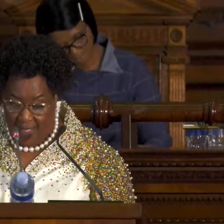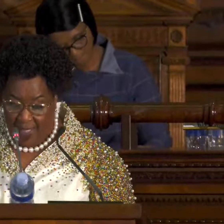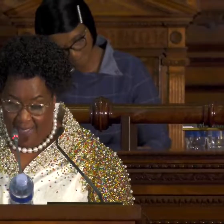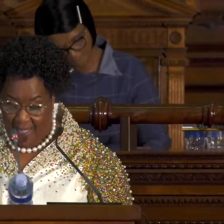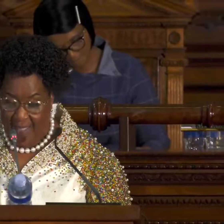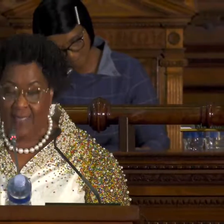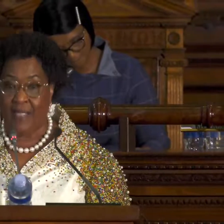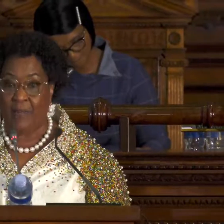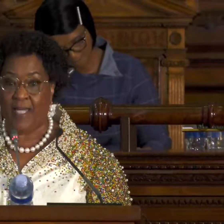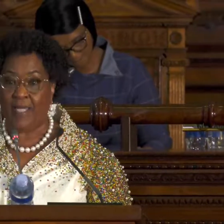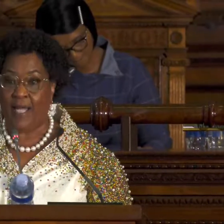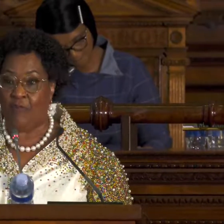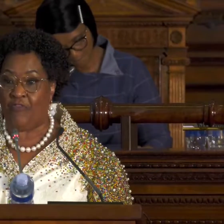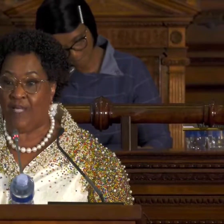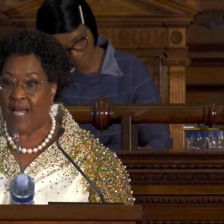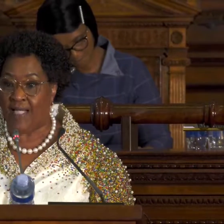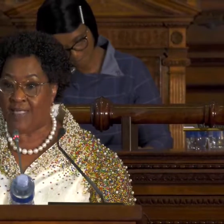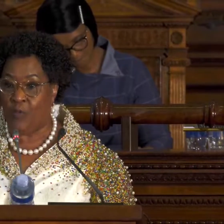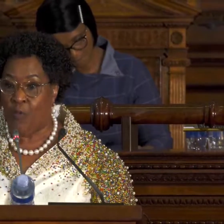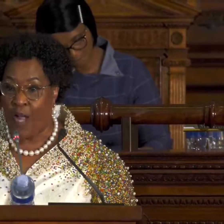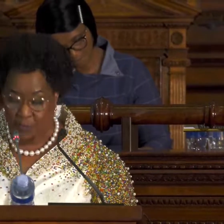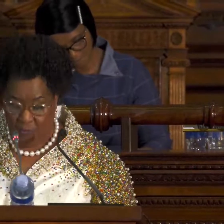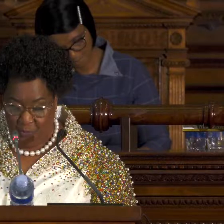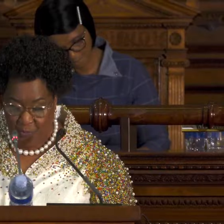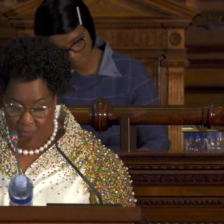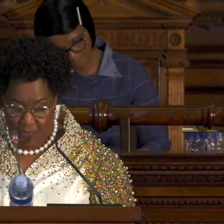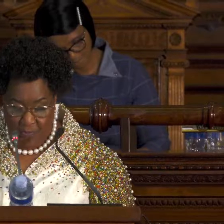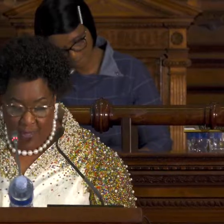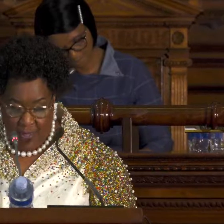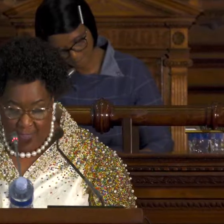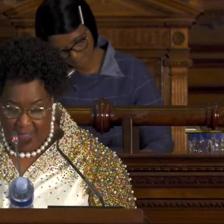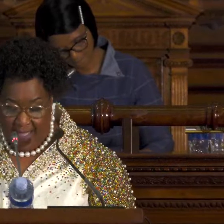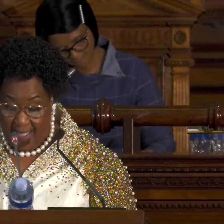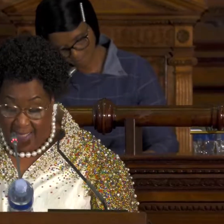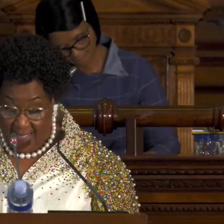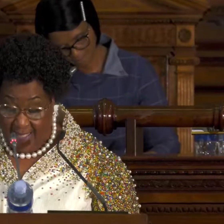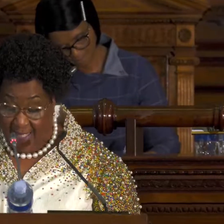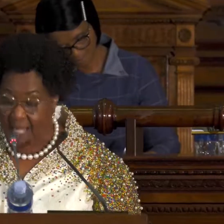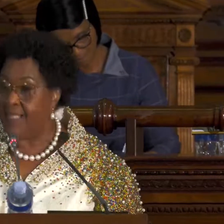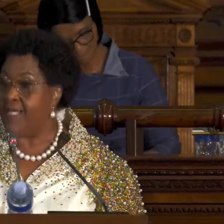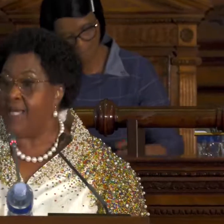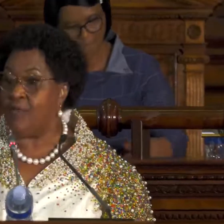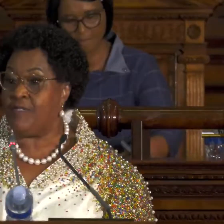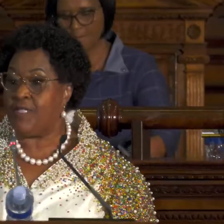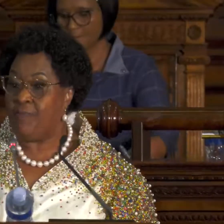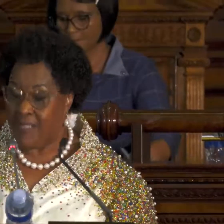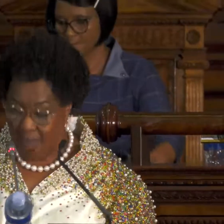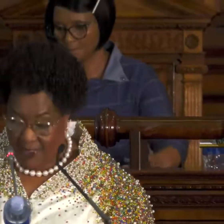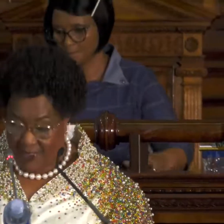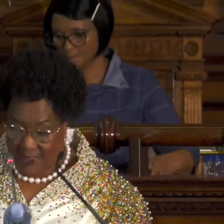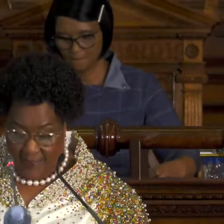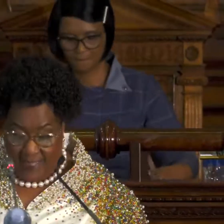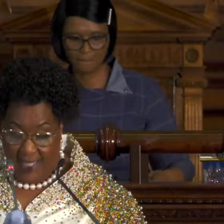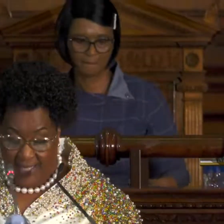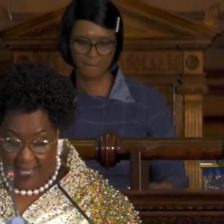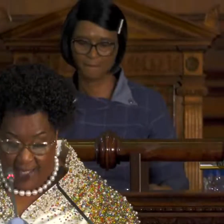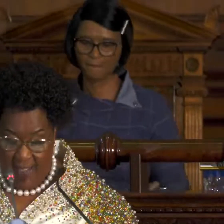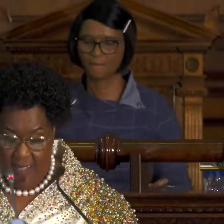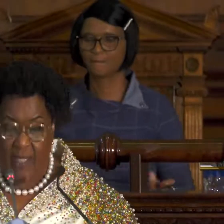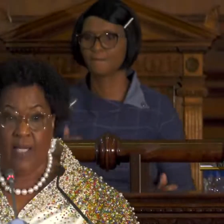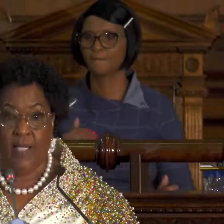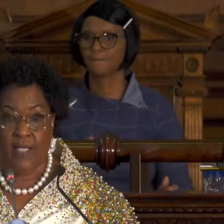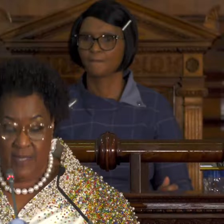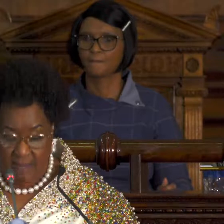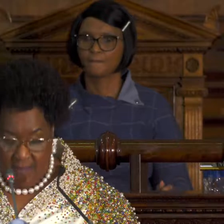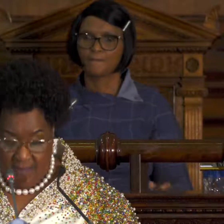Wandlu Marena, Limarena Kaufela Atenkwano, the Director General and the head of the departments that are